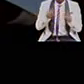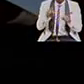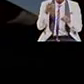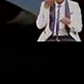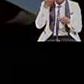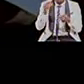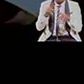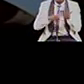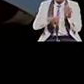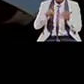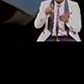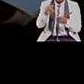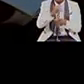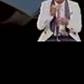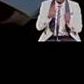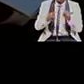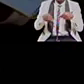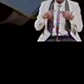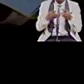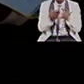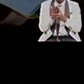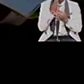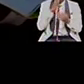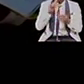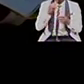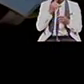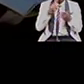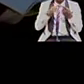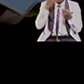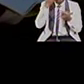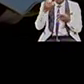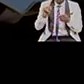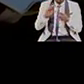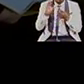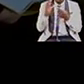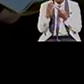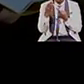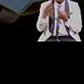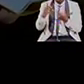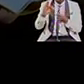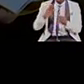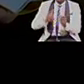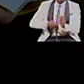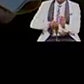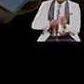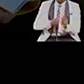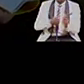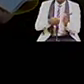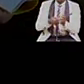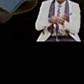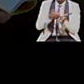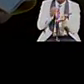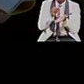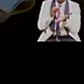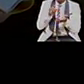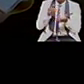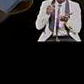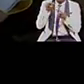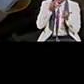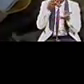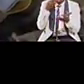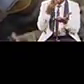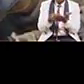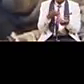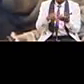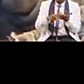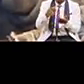without diligent? Don't you know the state of thy flocks? And look well to thy flocks. You